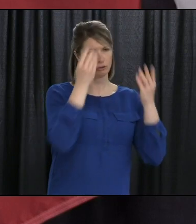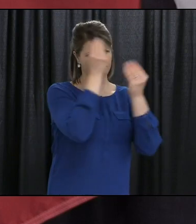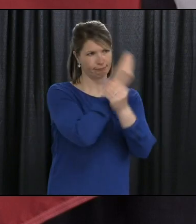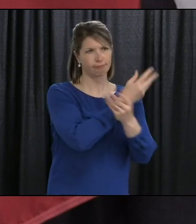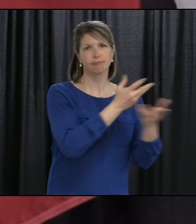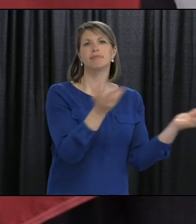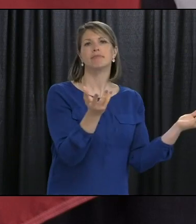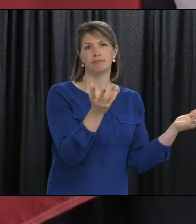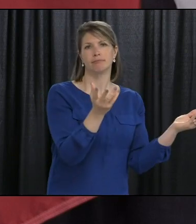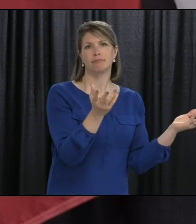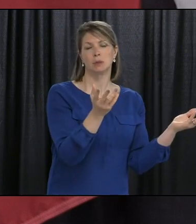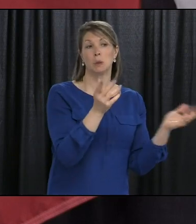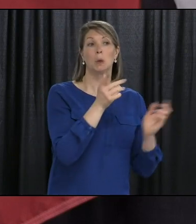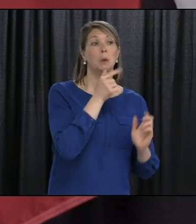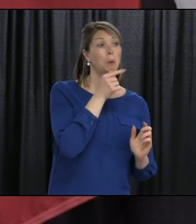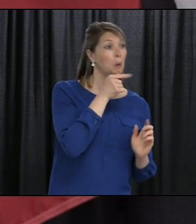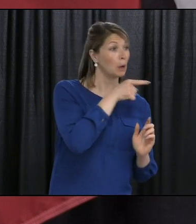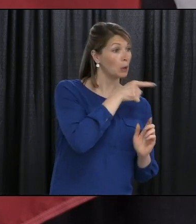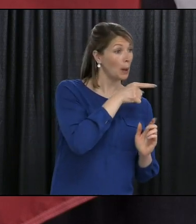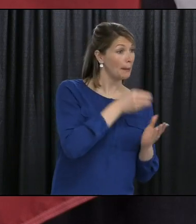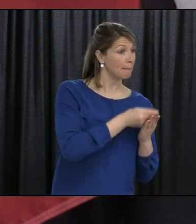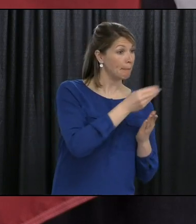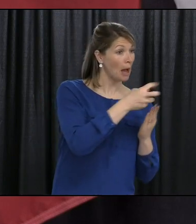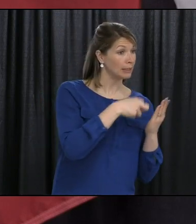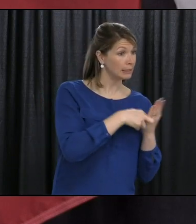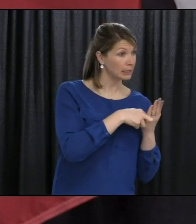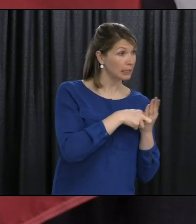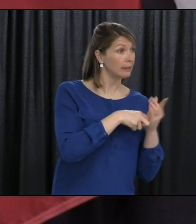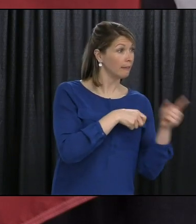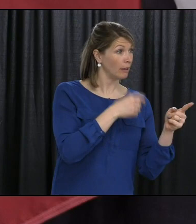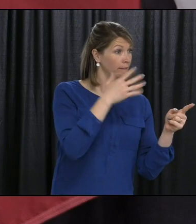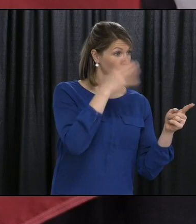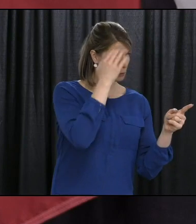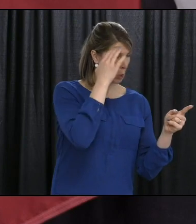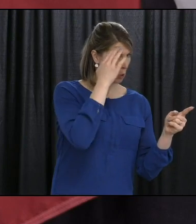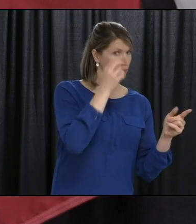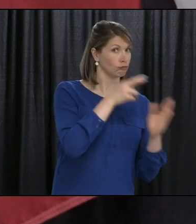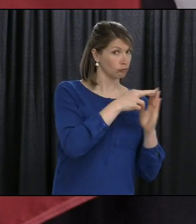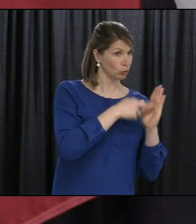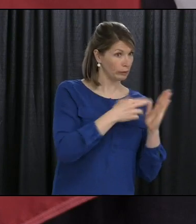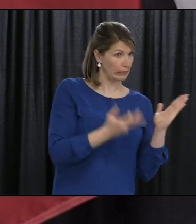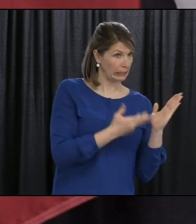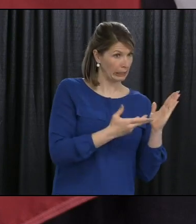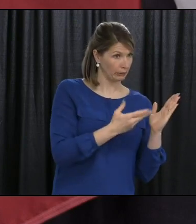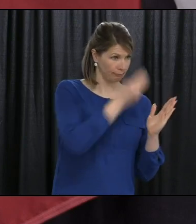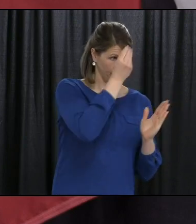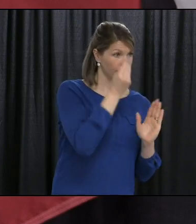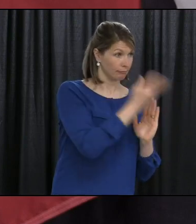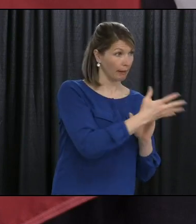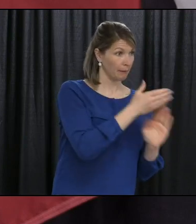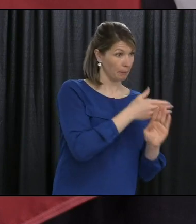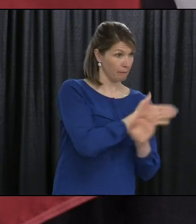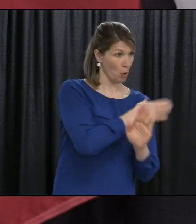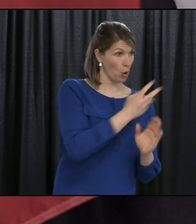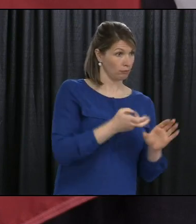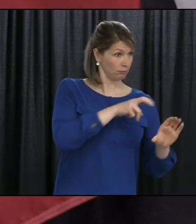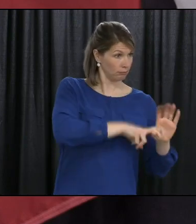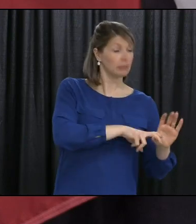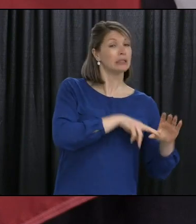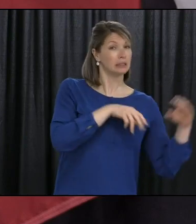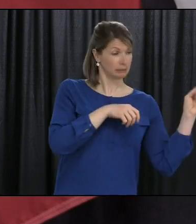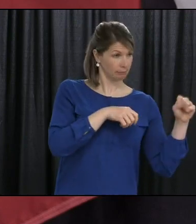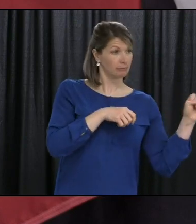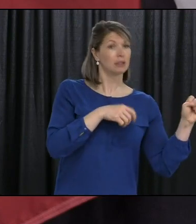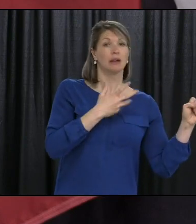to those that deliver that service. And then when you immediately land within the province, there's also officials there to greet you as well and